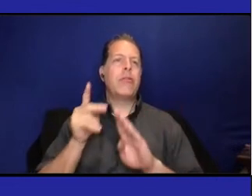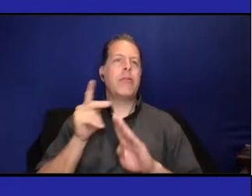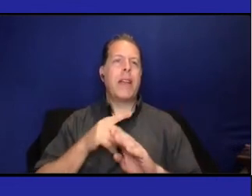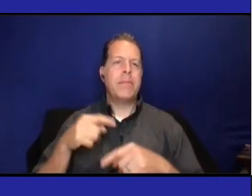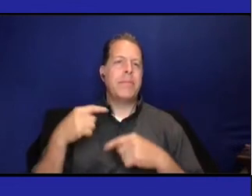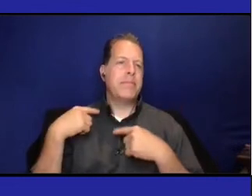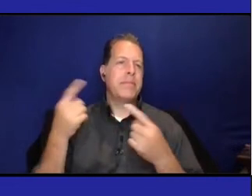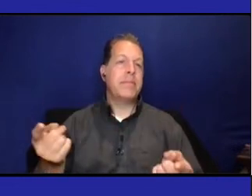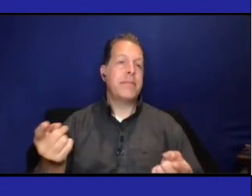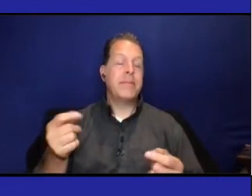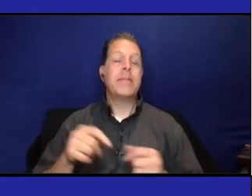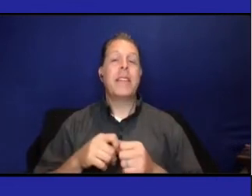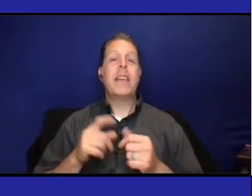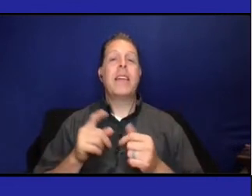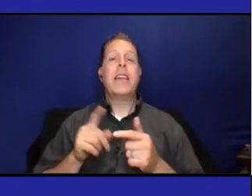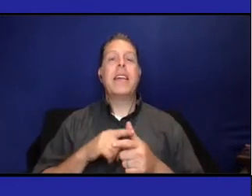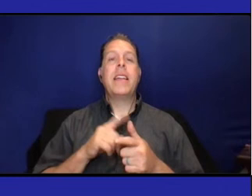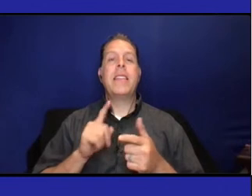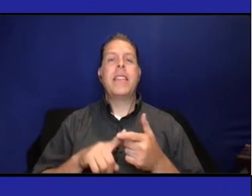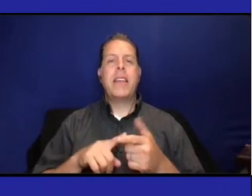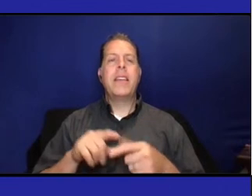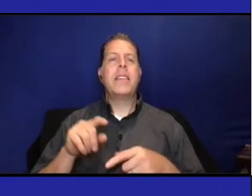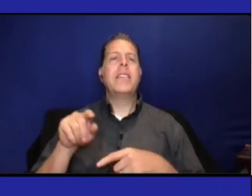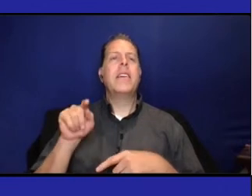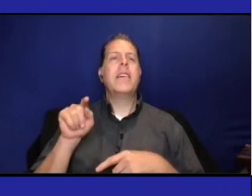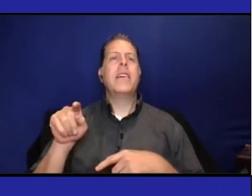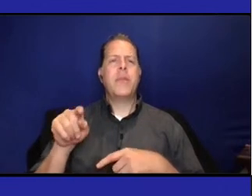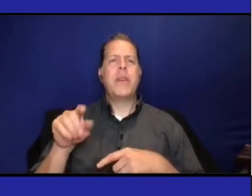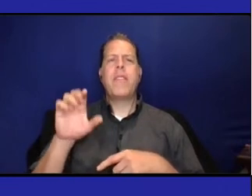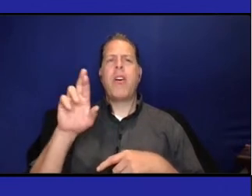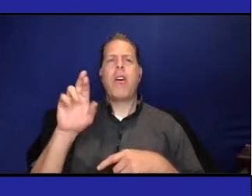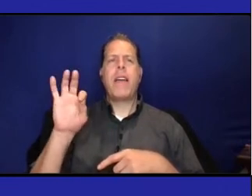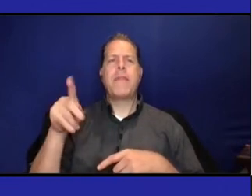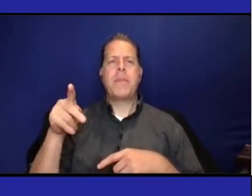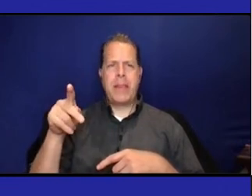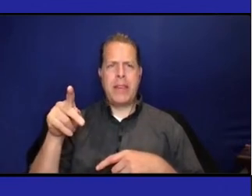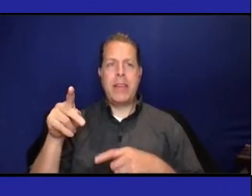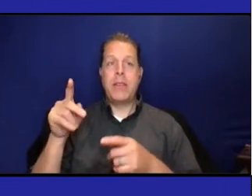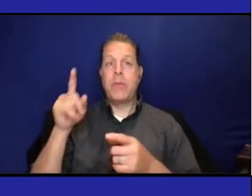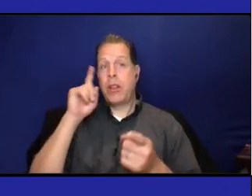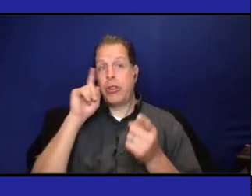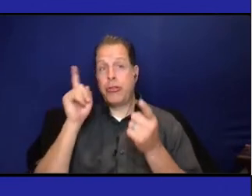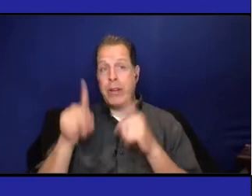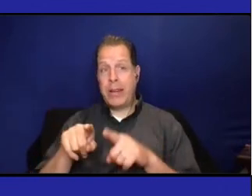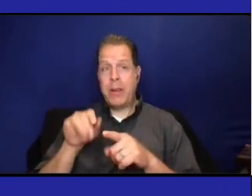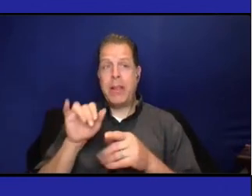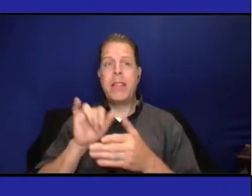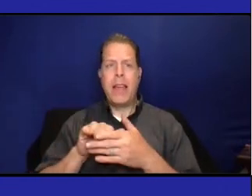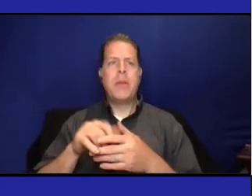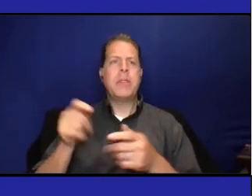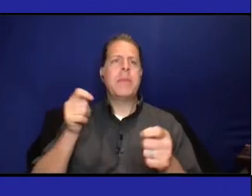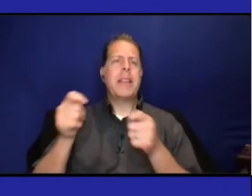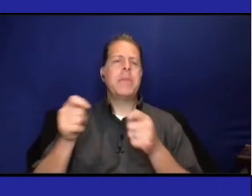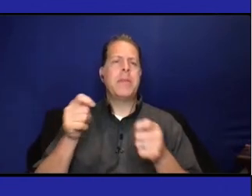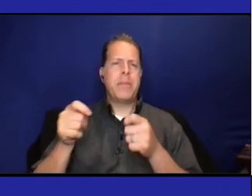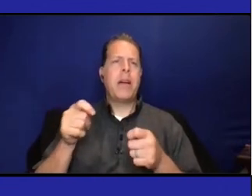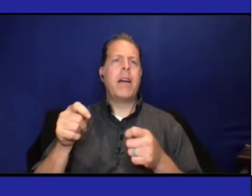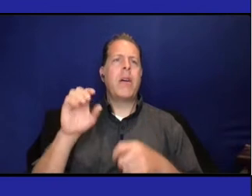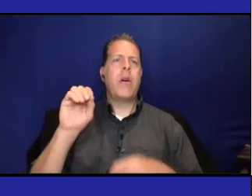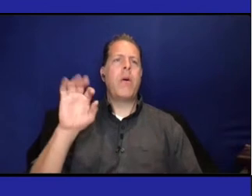then we did a RFP and an agreement where being managed by the OFC